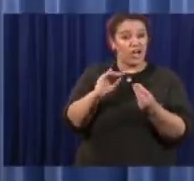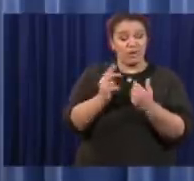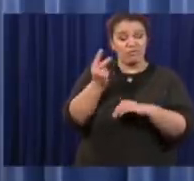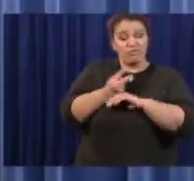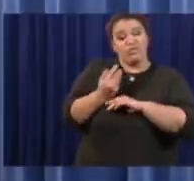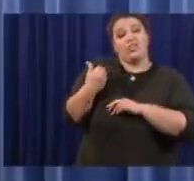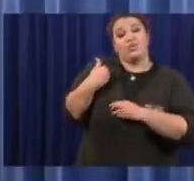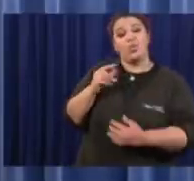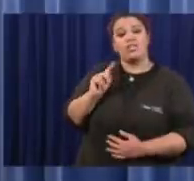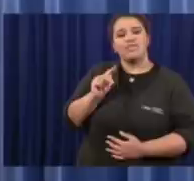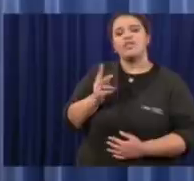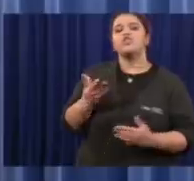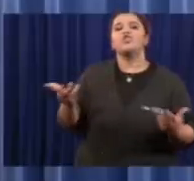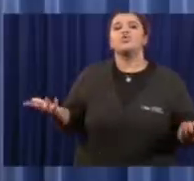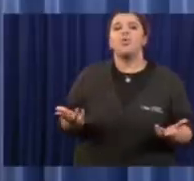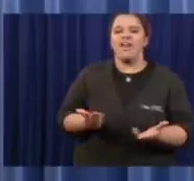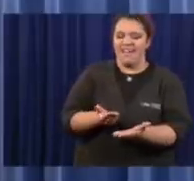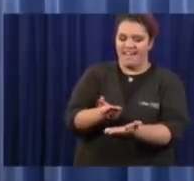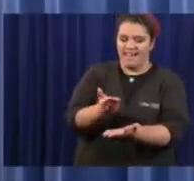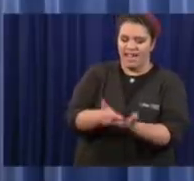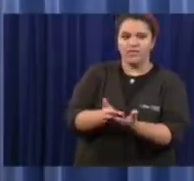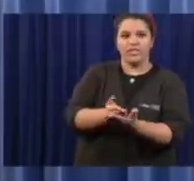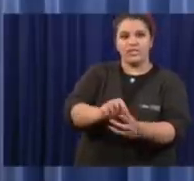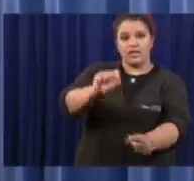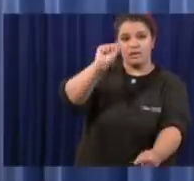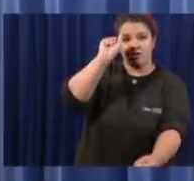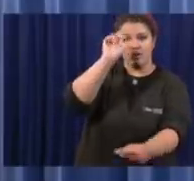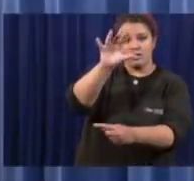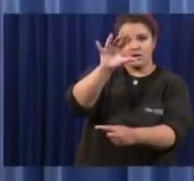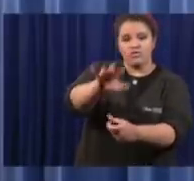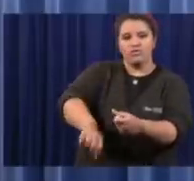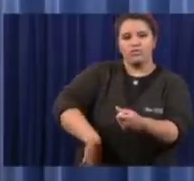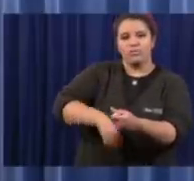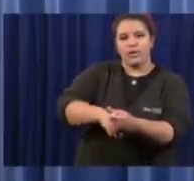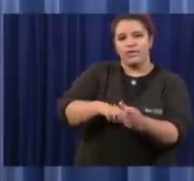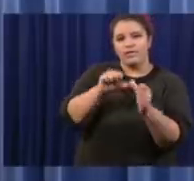that justifies staying in the state of emergency? Thank you.